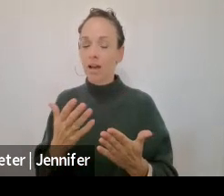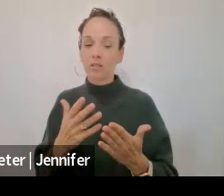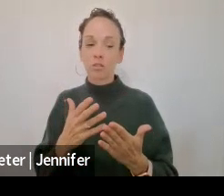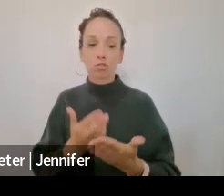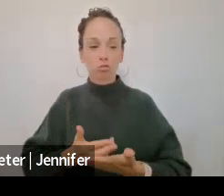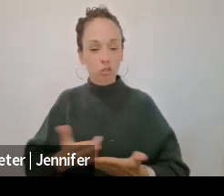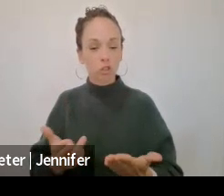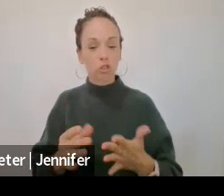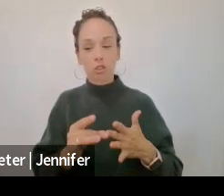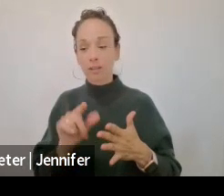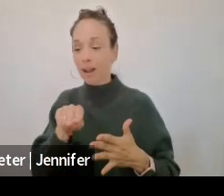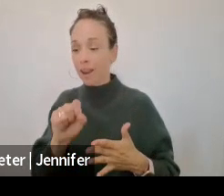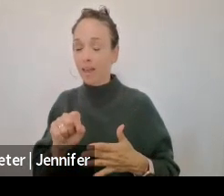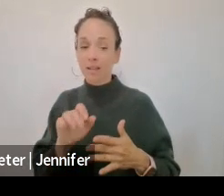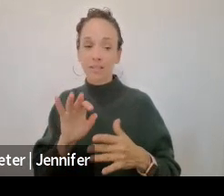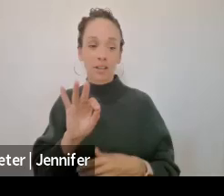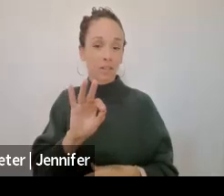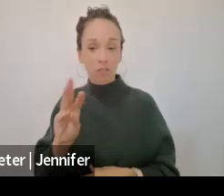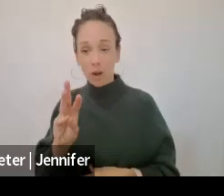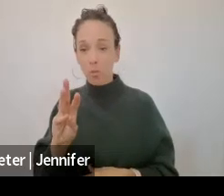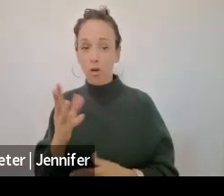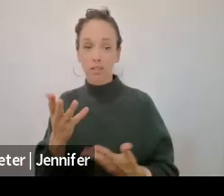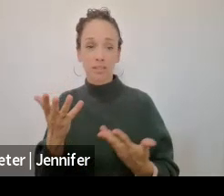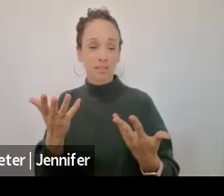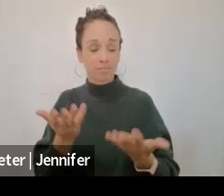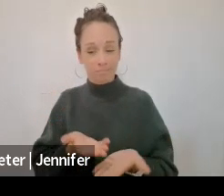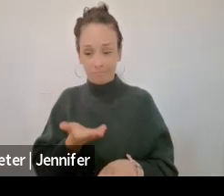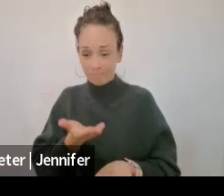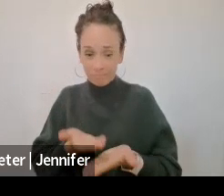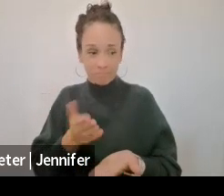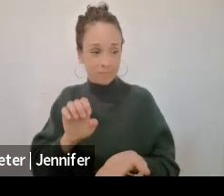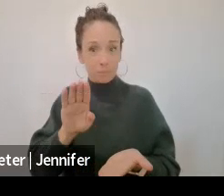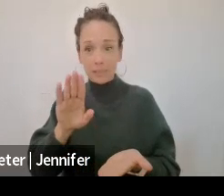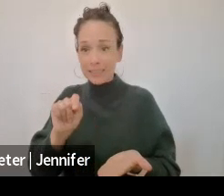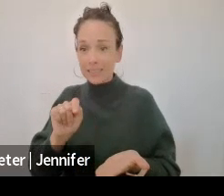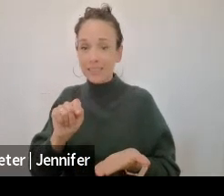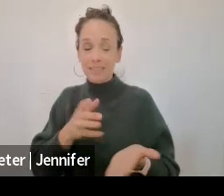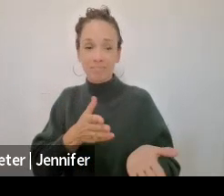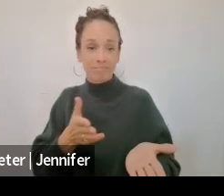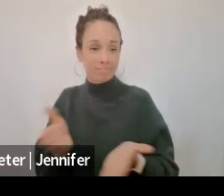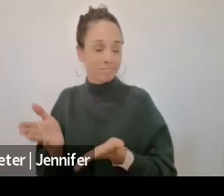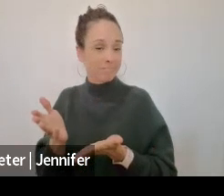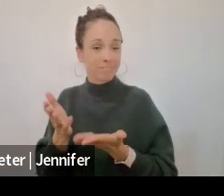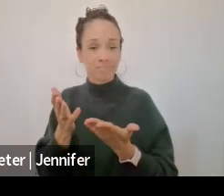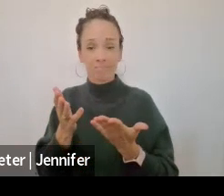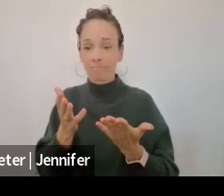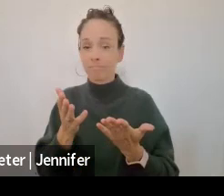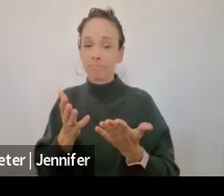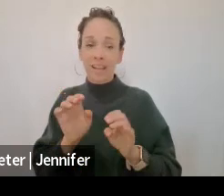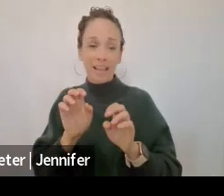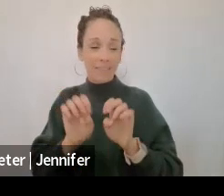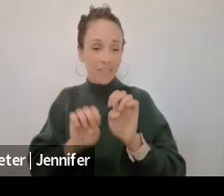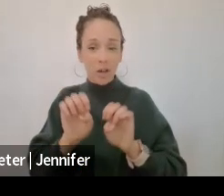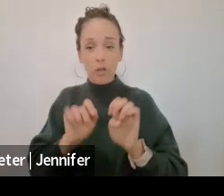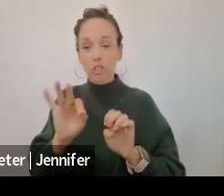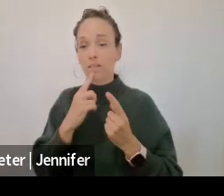frameworks, evaluations of effective research-based programs, also evaluations of effective